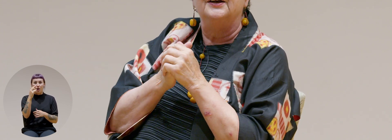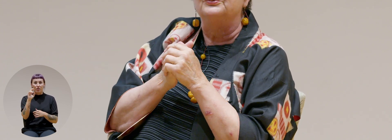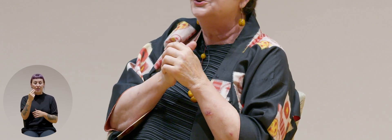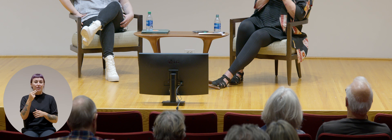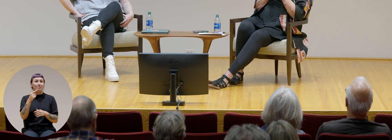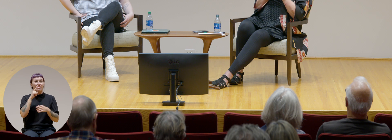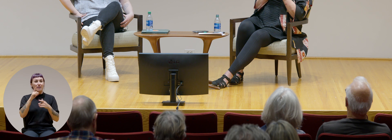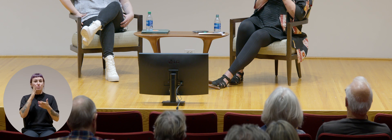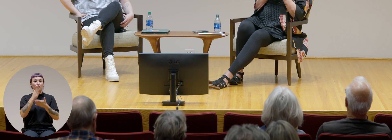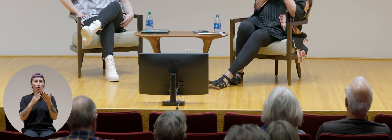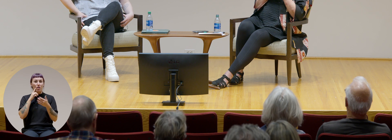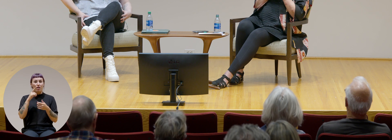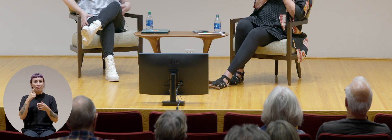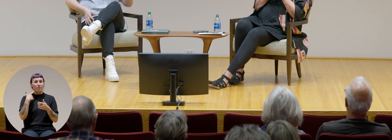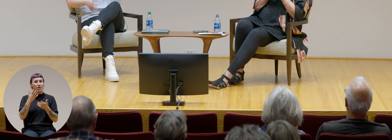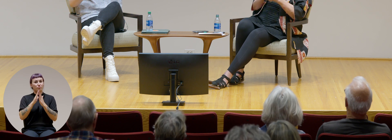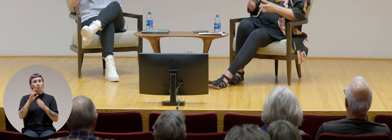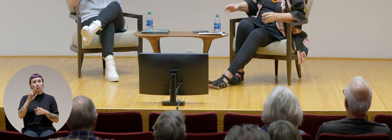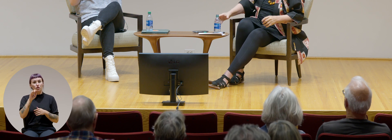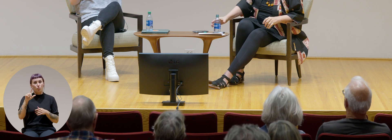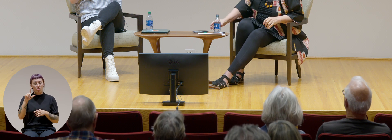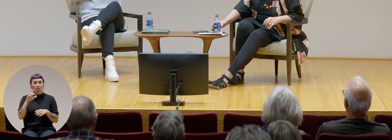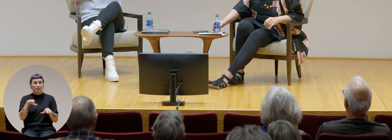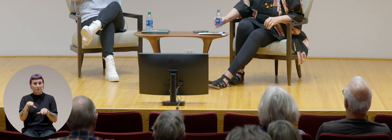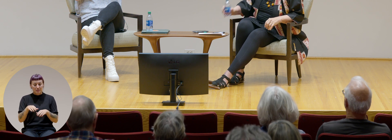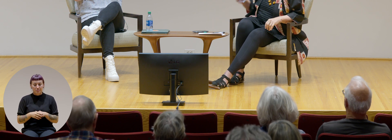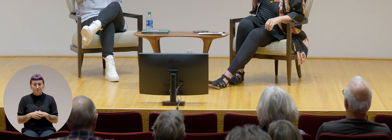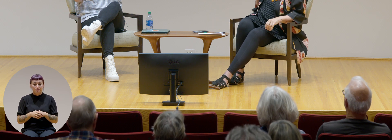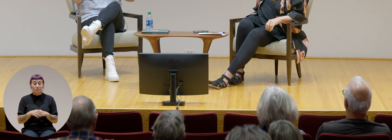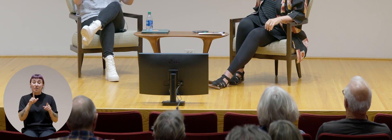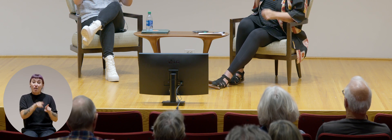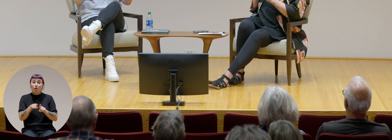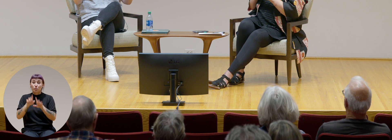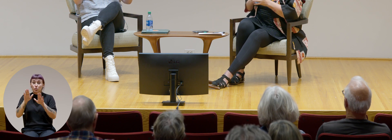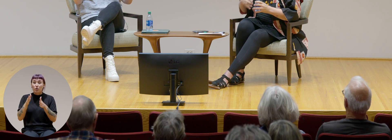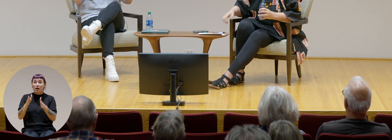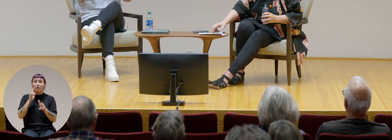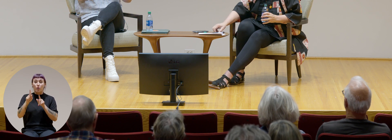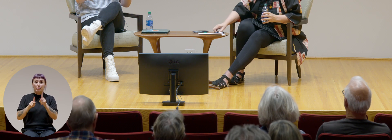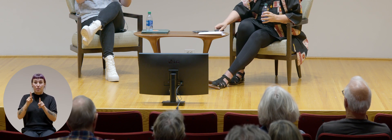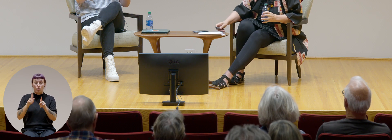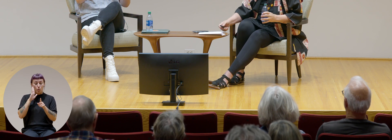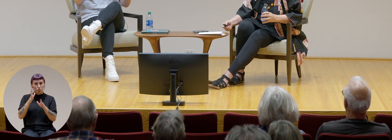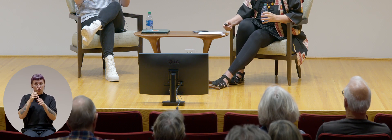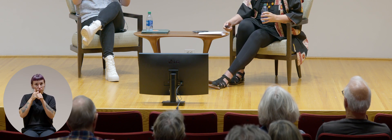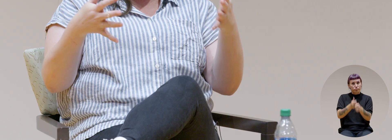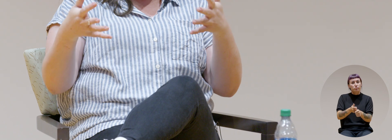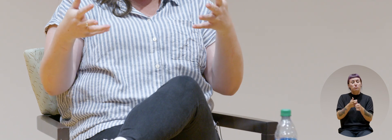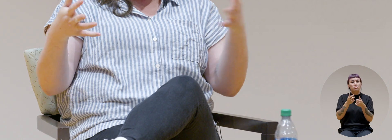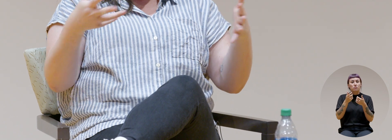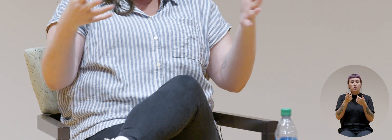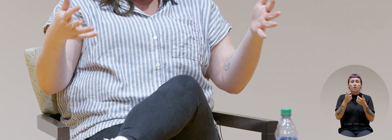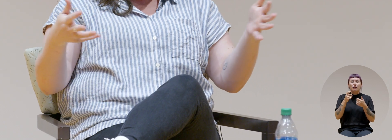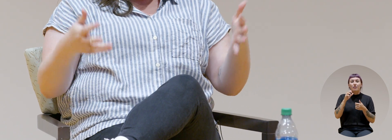a ritual activity. But they do, there's also great ways of keeping people in line, right? So maybe